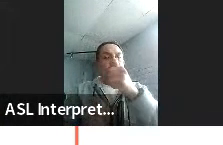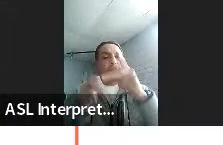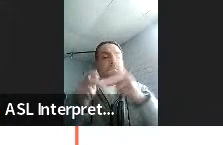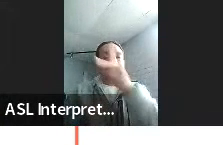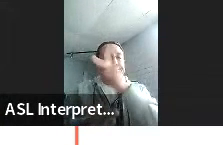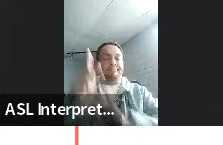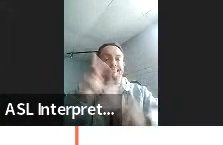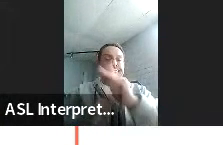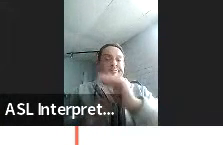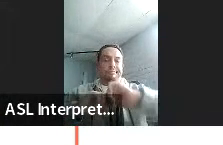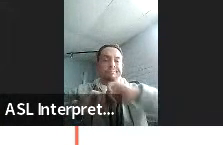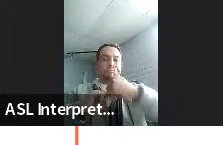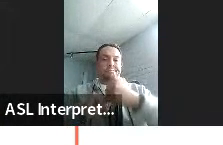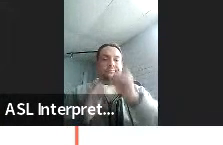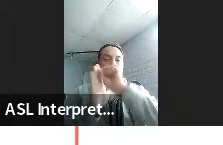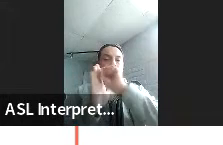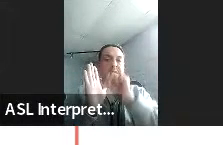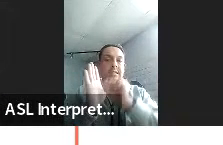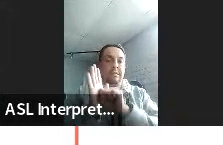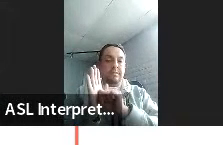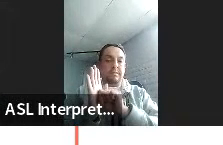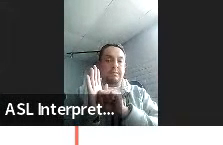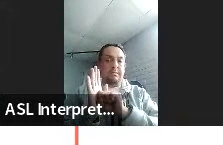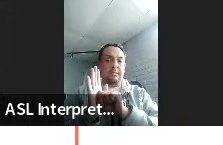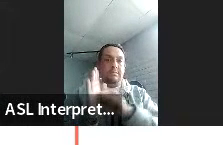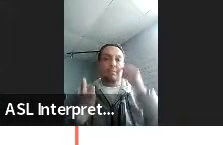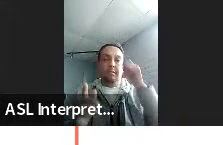unfold and where and whether it has zoning implications.